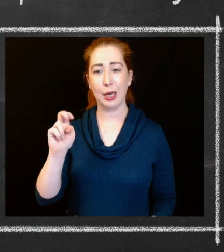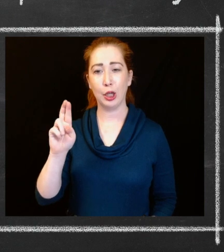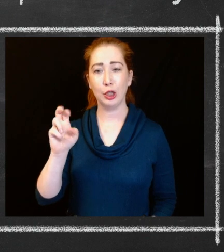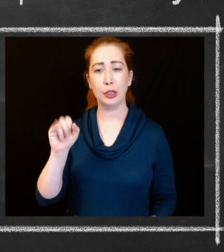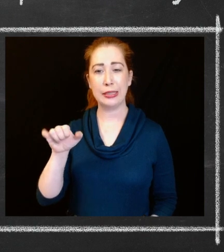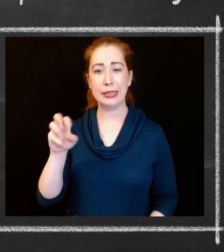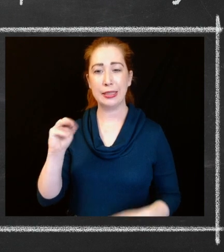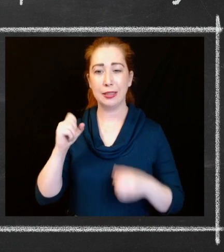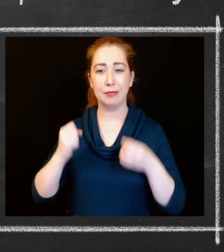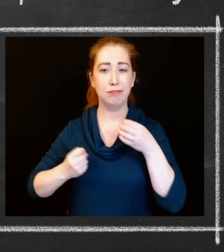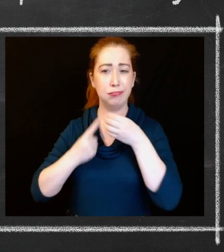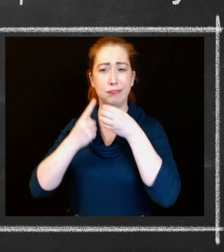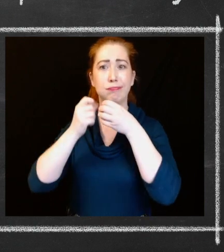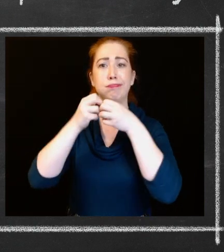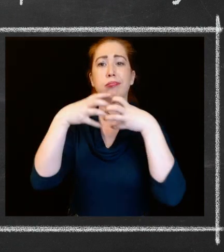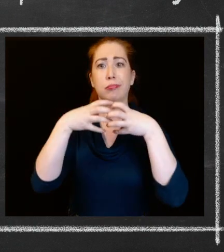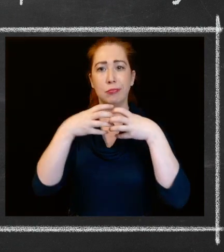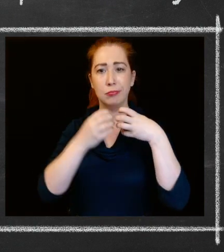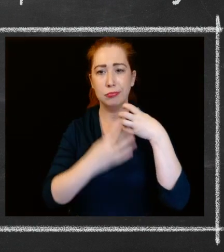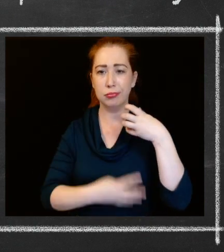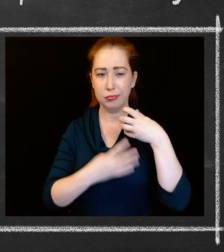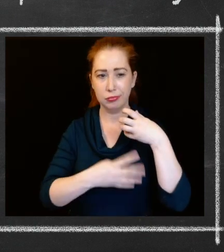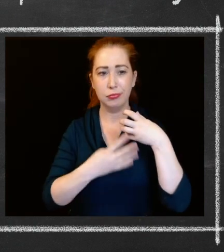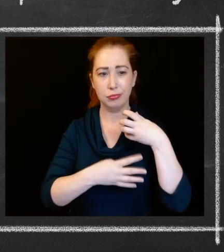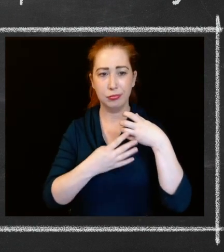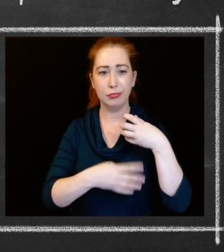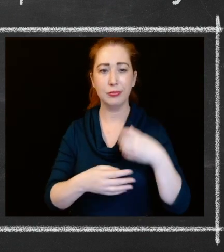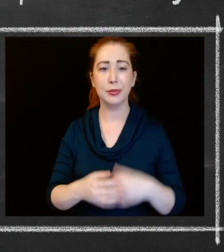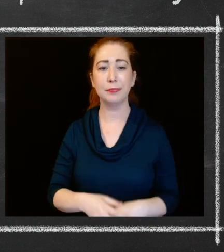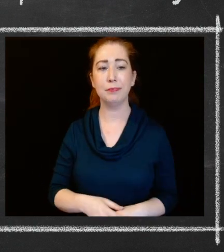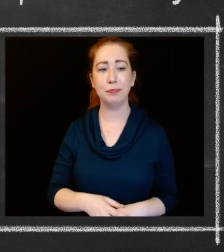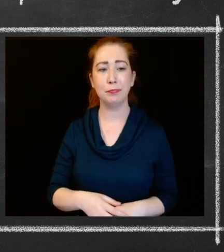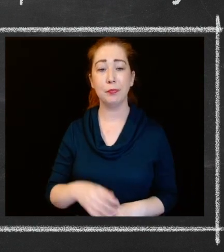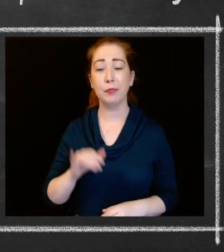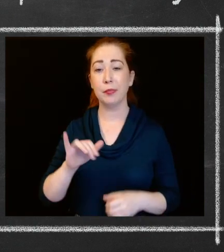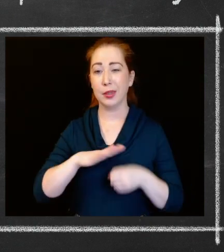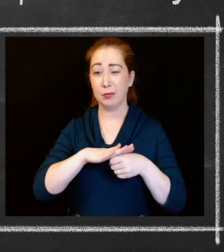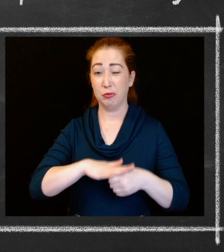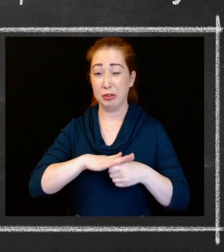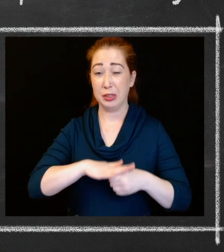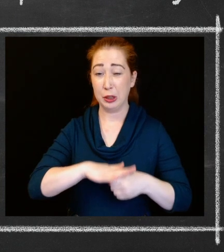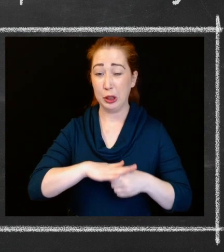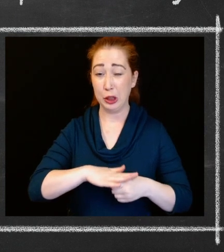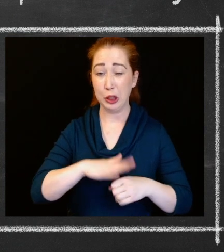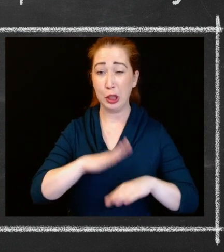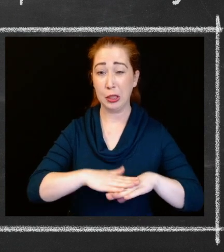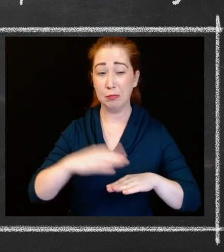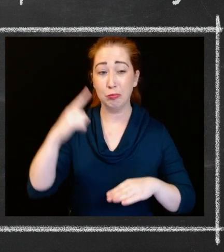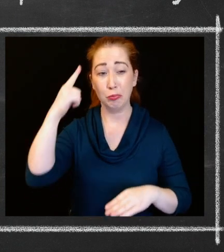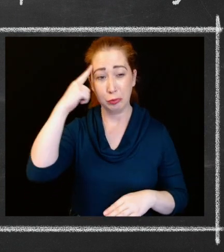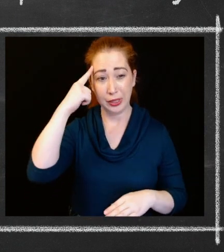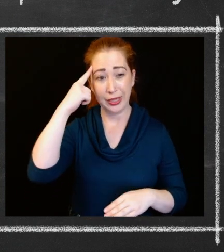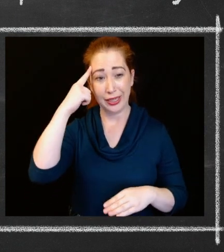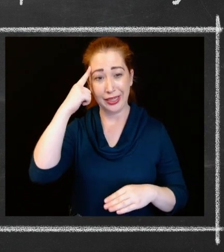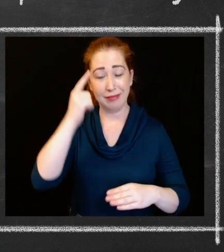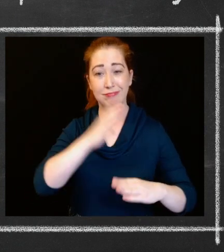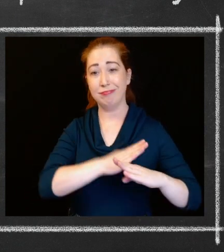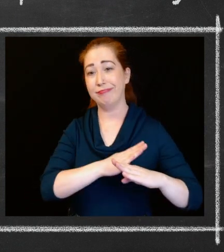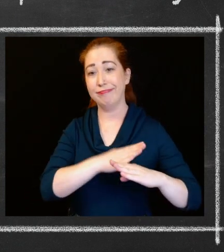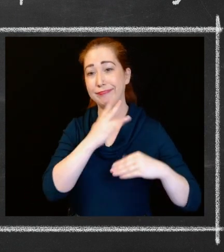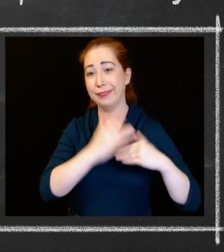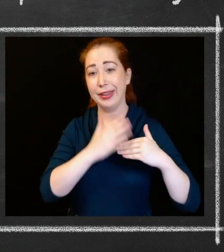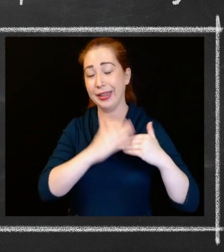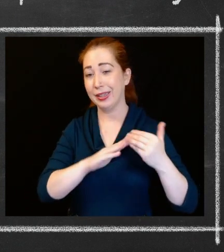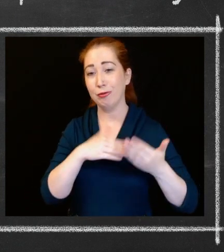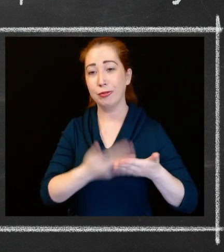blood accumulates in the tissue around the rupture. This puts pressure on the brain and keeps blood from